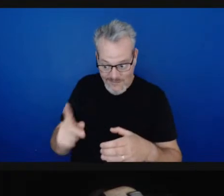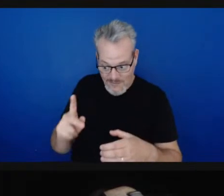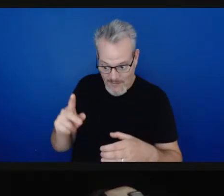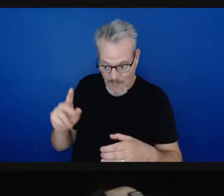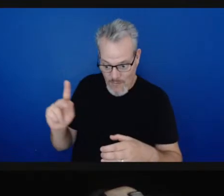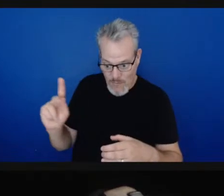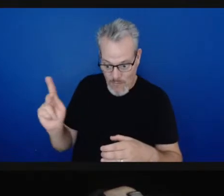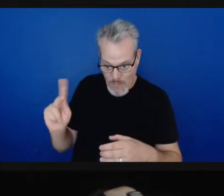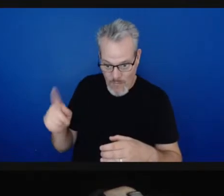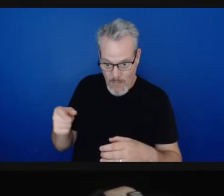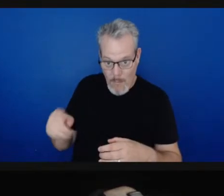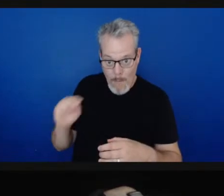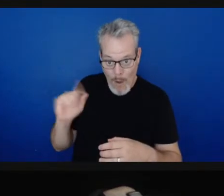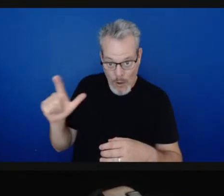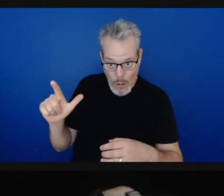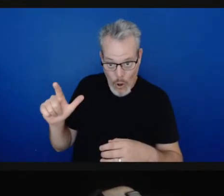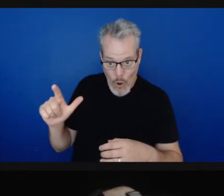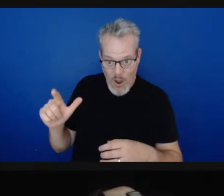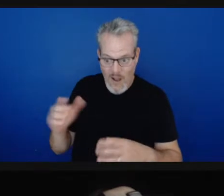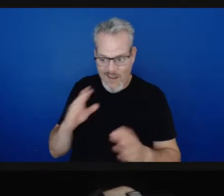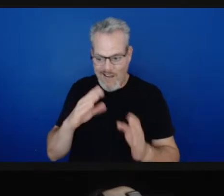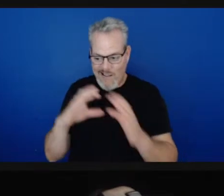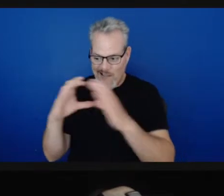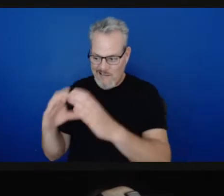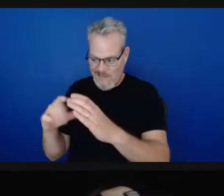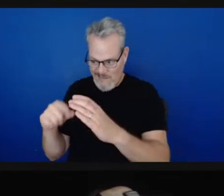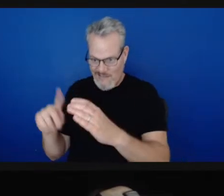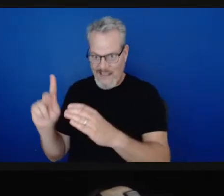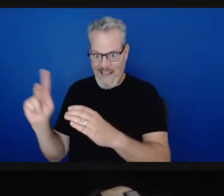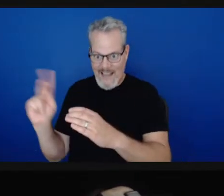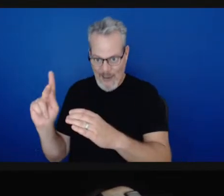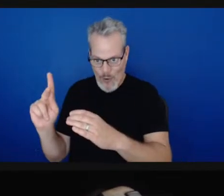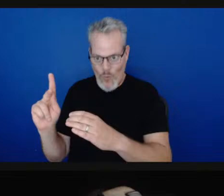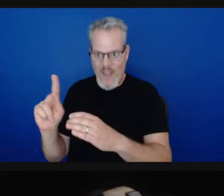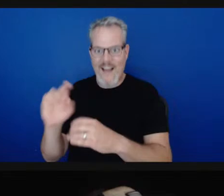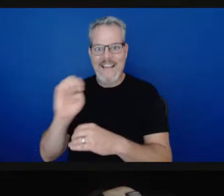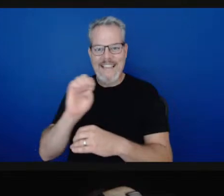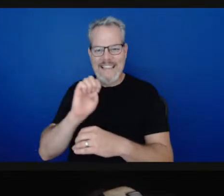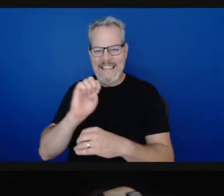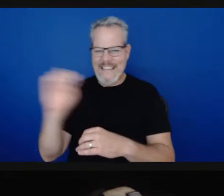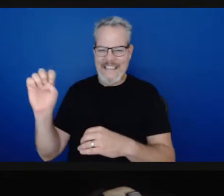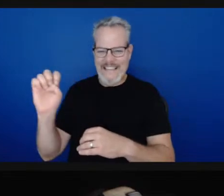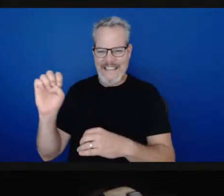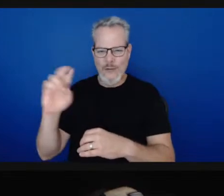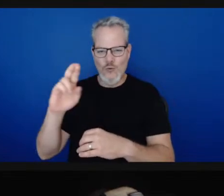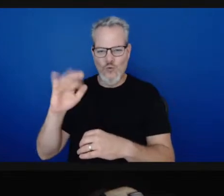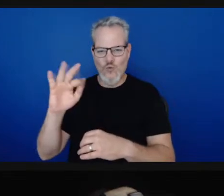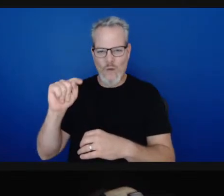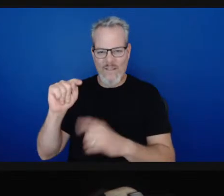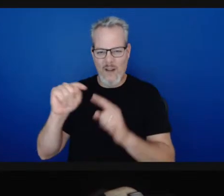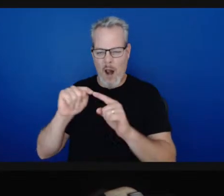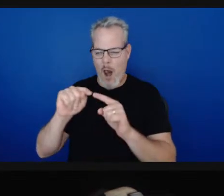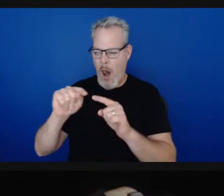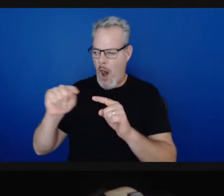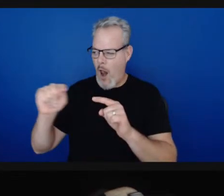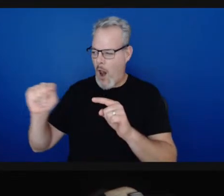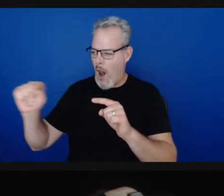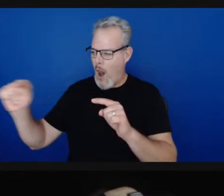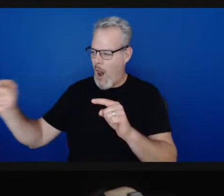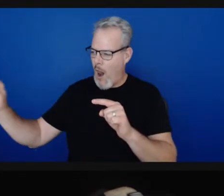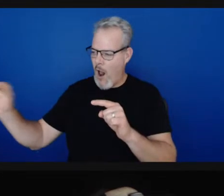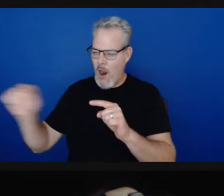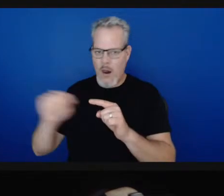Rift. And that's Kilauea. And there's Kilauea's East Rift, all the way offshore. All right, and